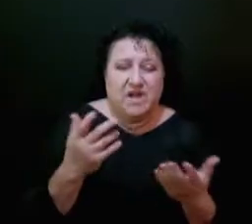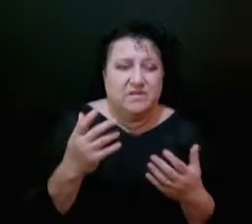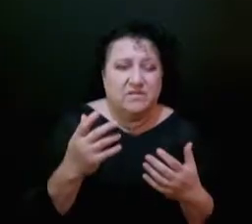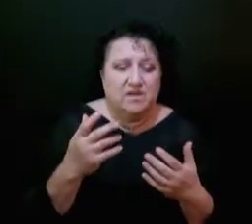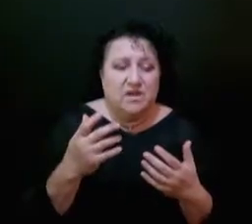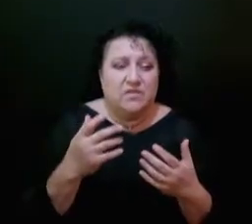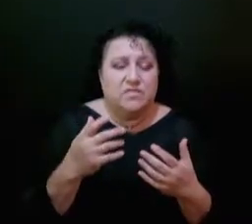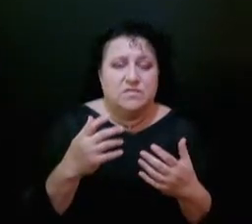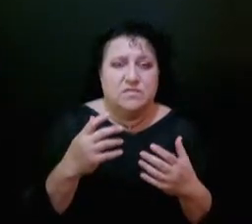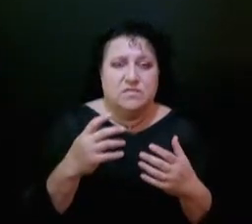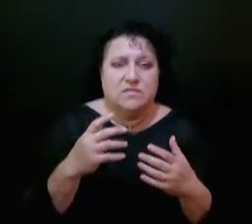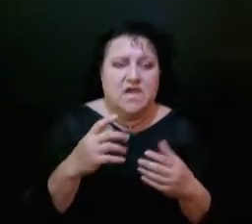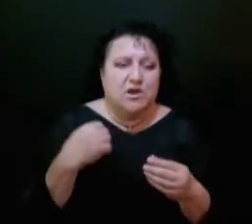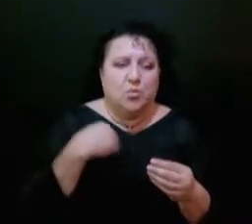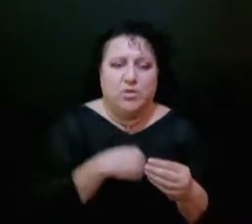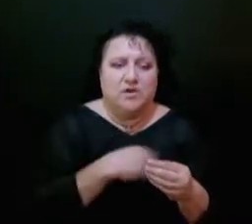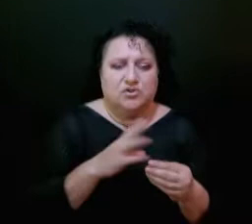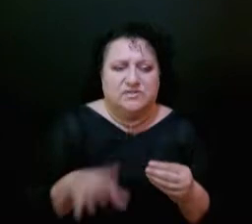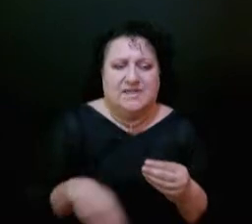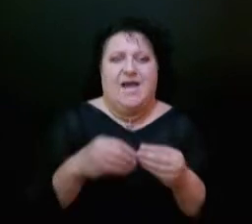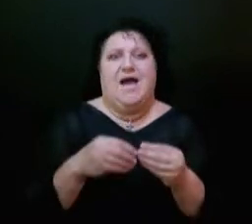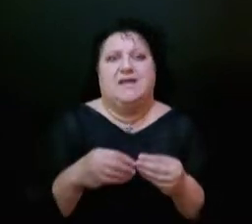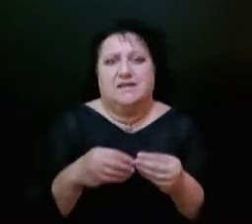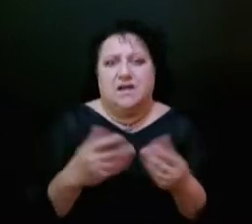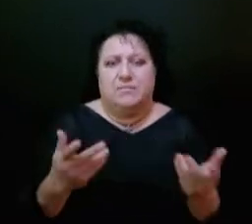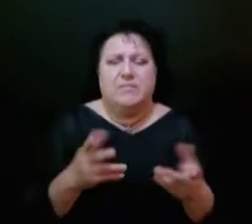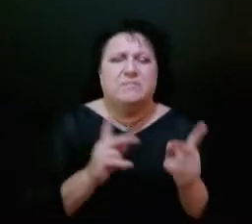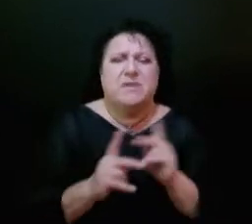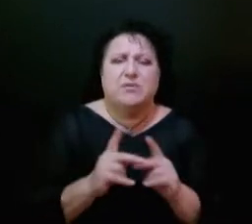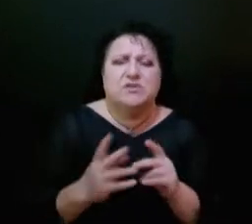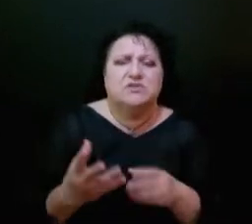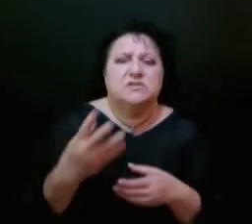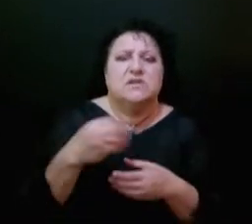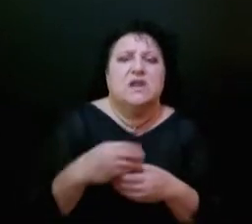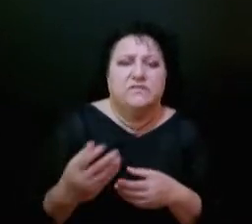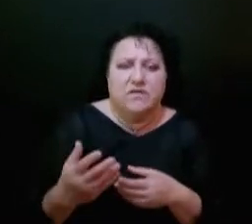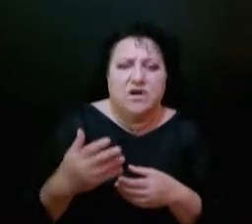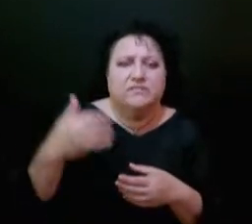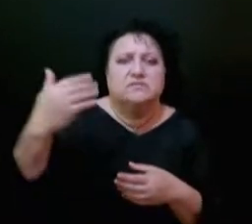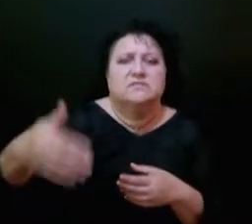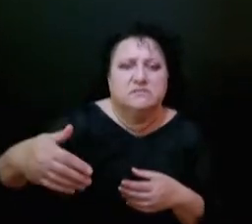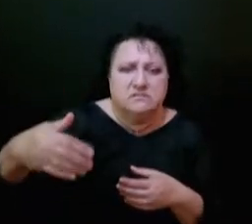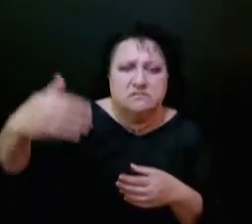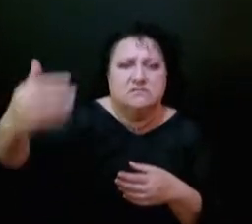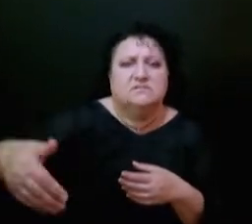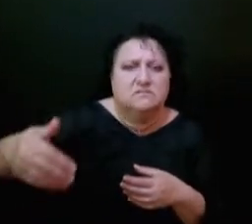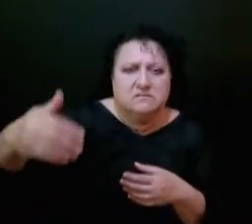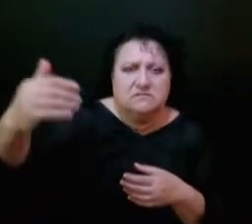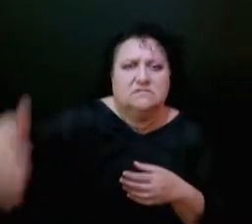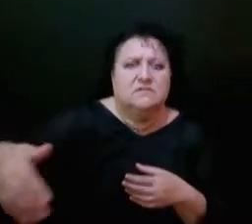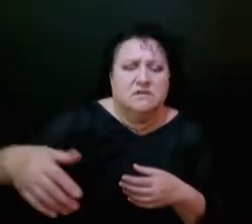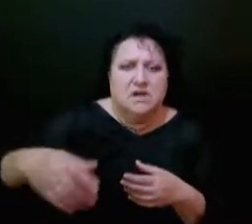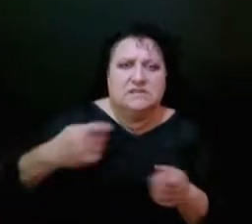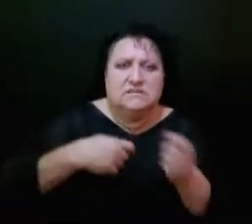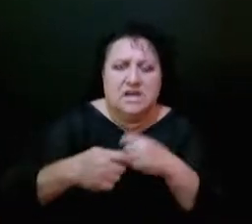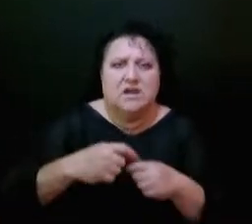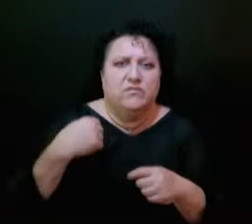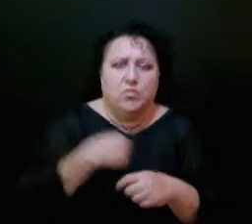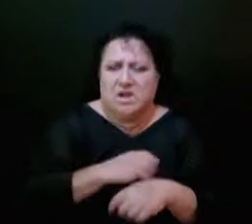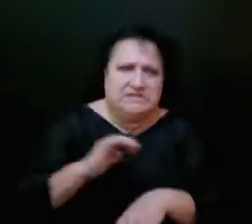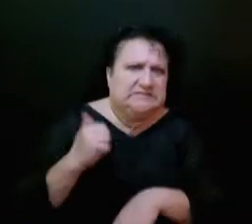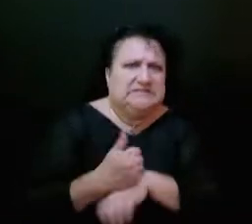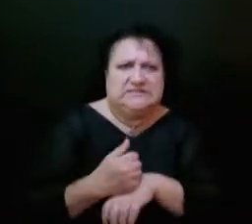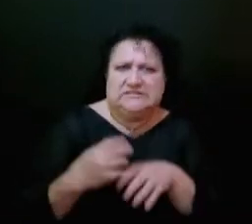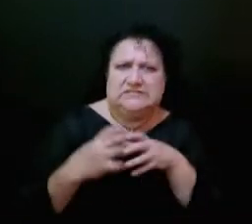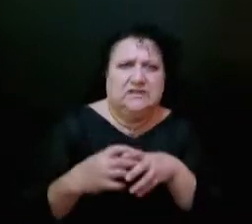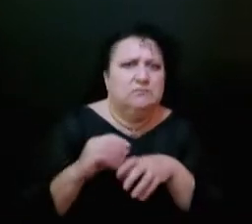are something that people can casually engage when they feel like it. So it's important to define terms. I've stood here before, Pastor Ben, Pastor Greg,